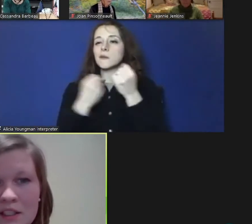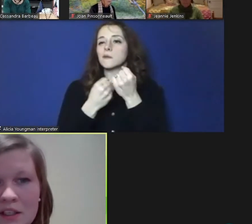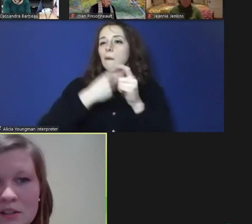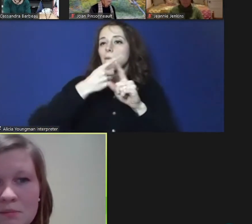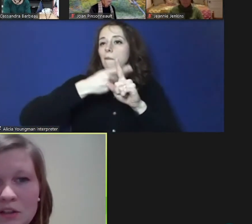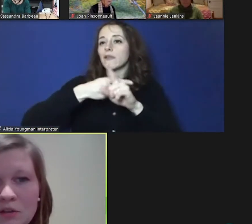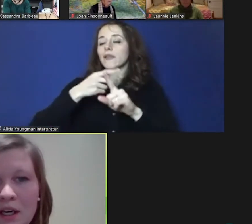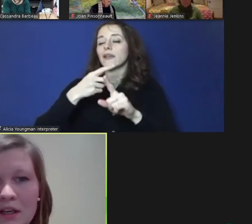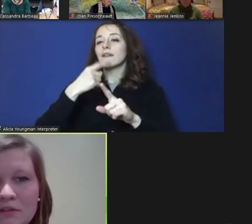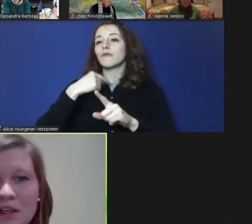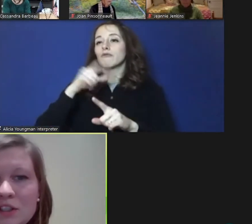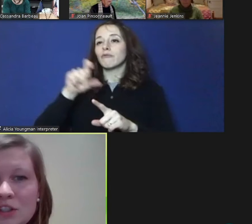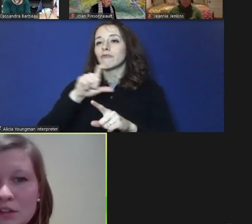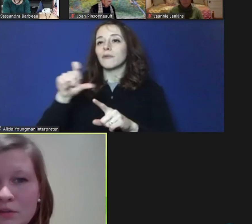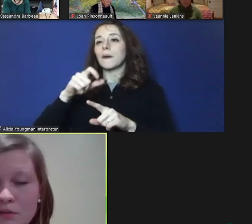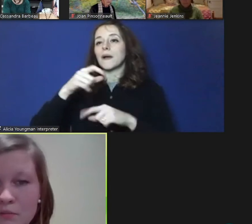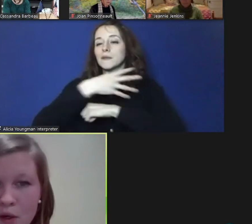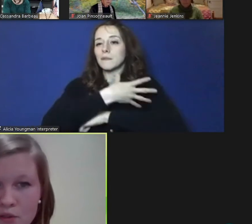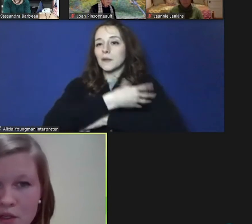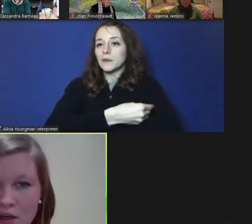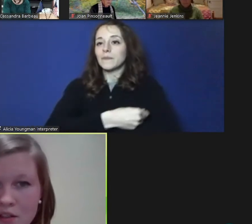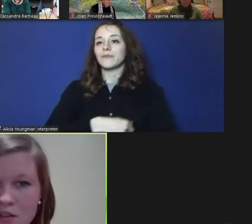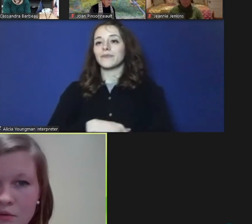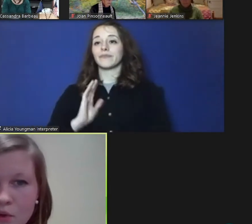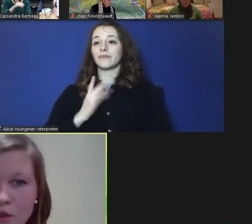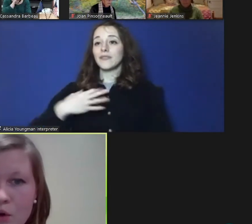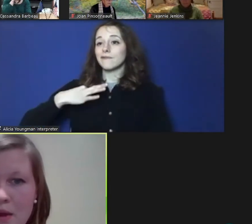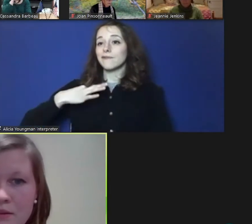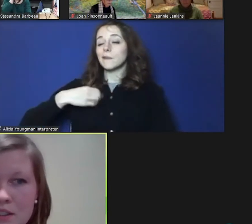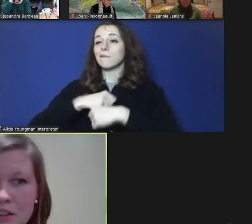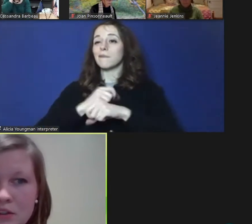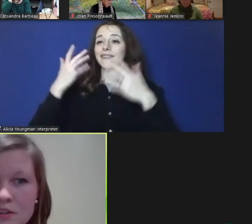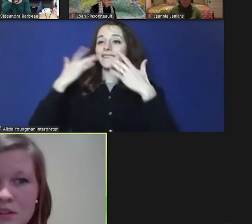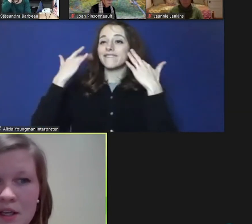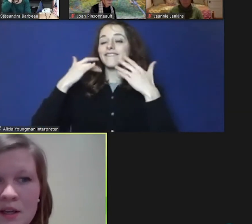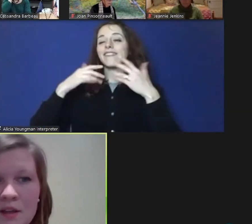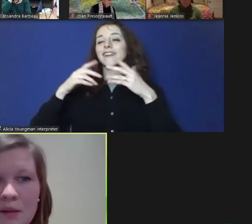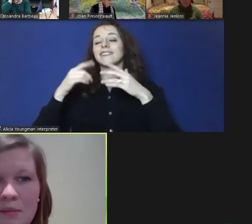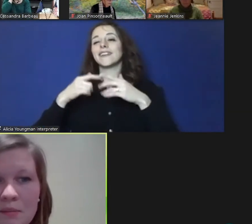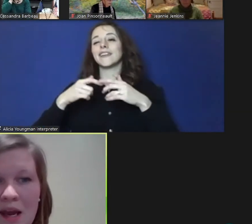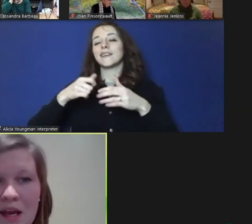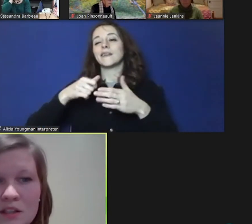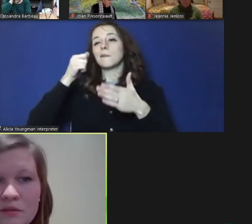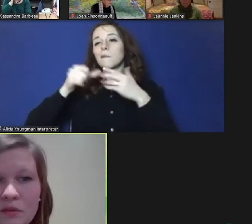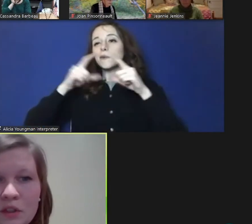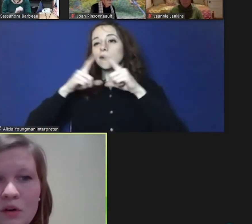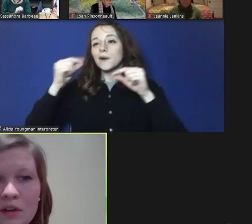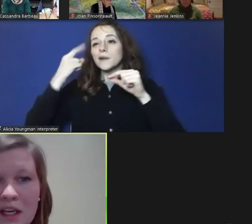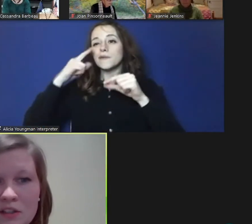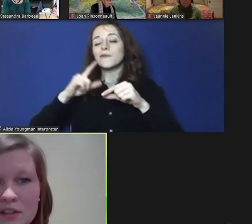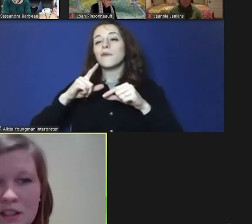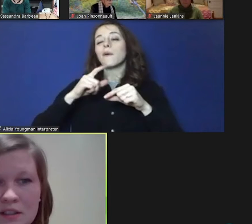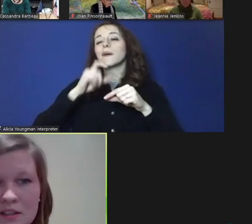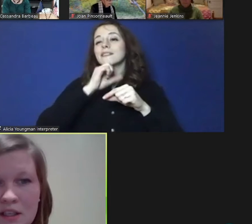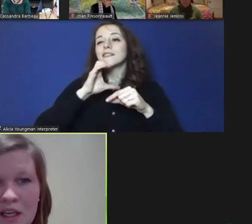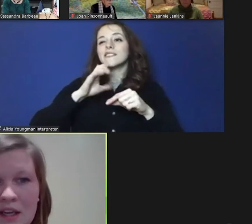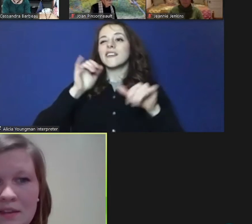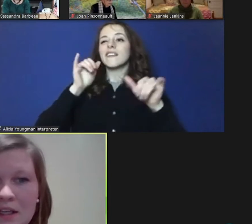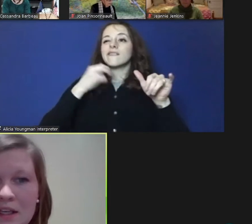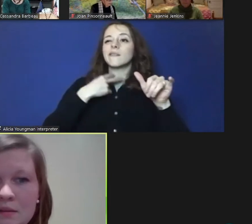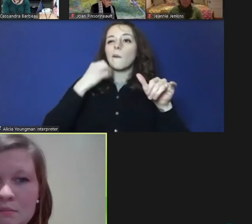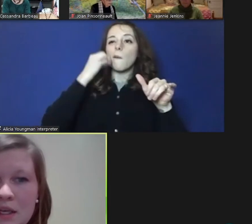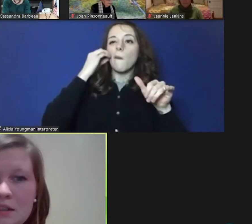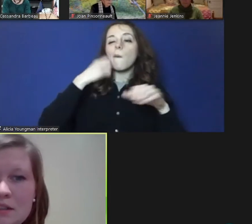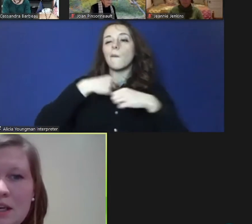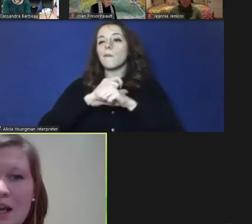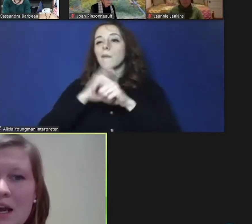Our volunteers made creative and cheerful postcards for homebound seniors. They make masks for local agencies, and